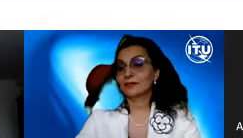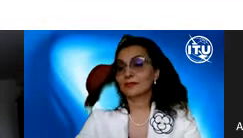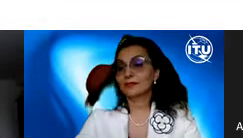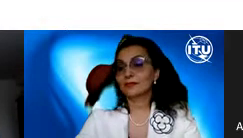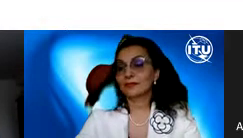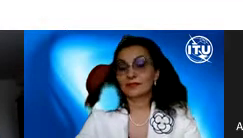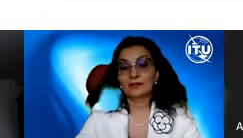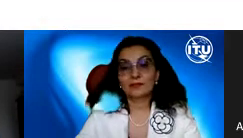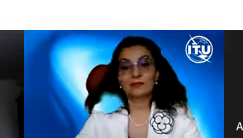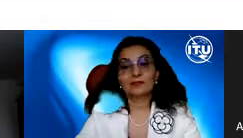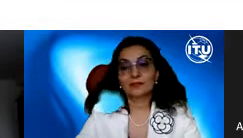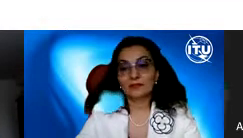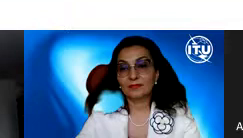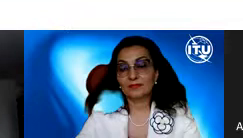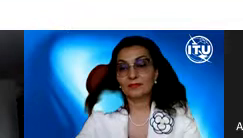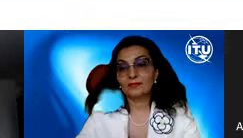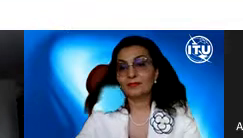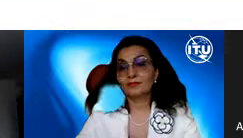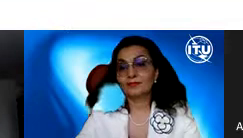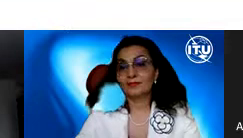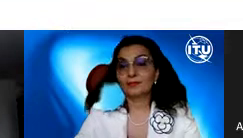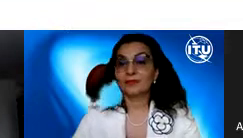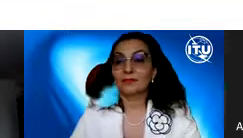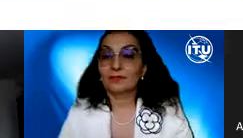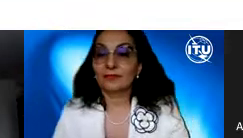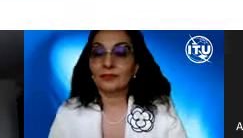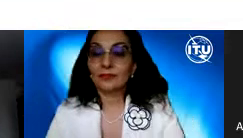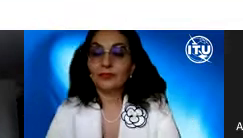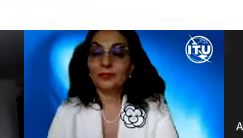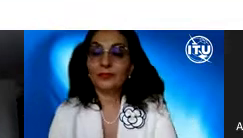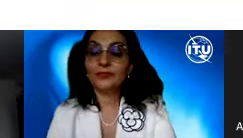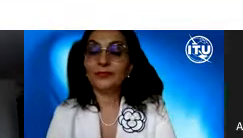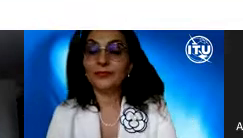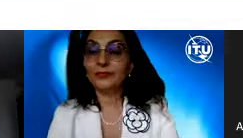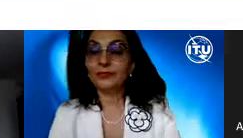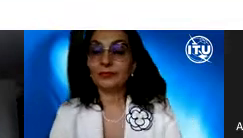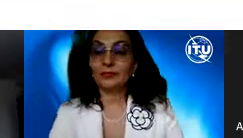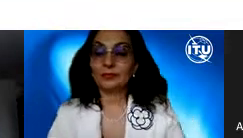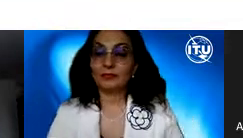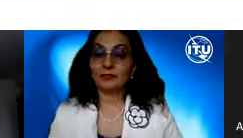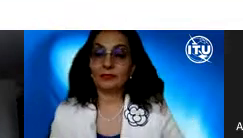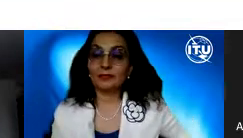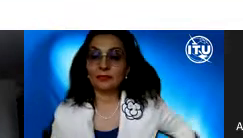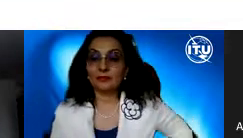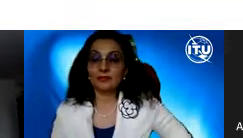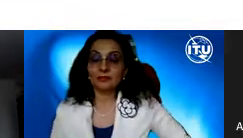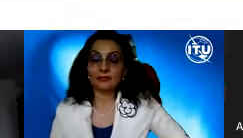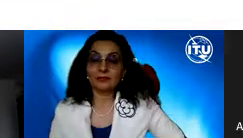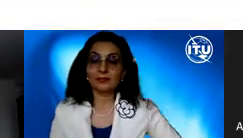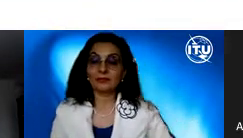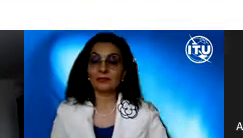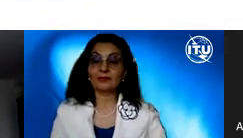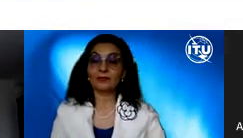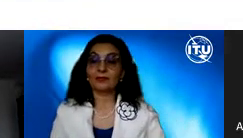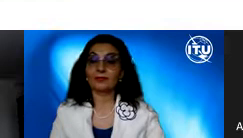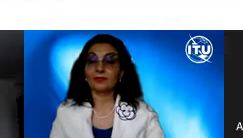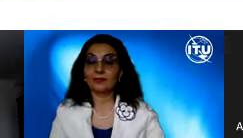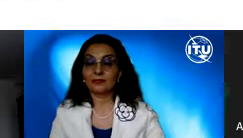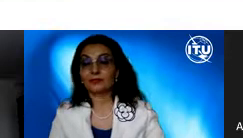identify and engage with persons with disabilities in the country if you don't have the